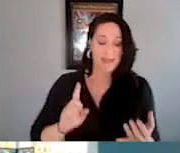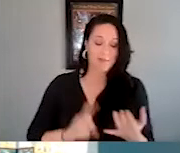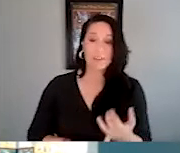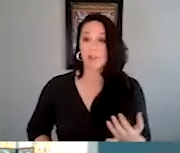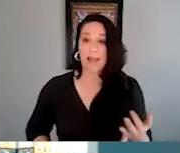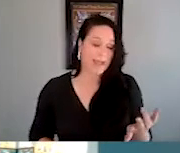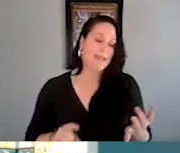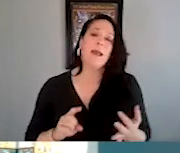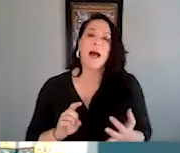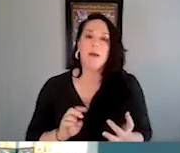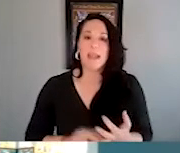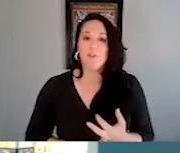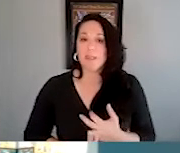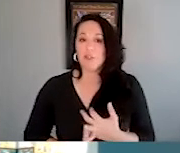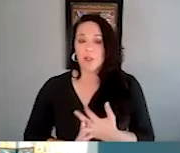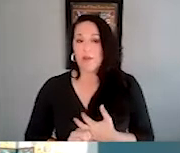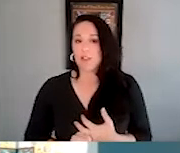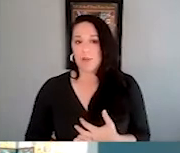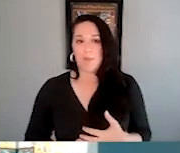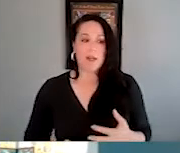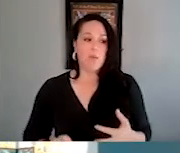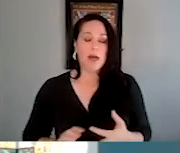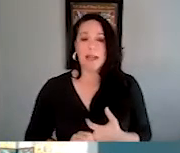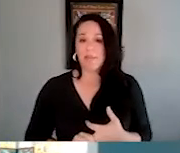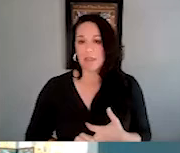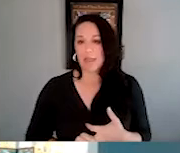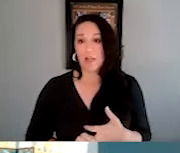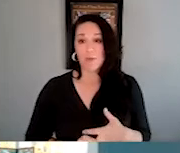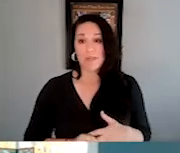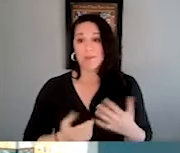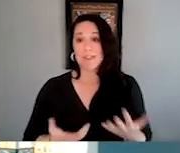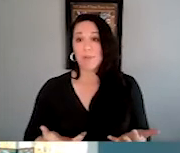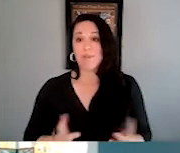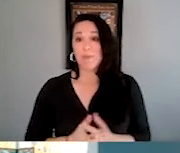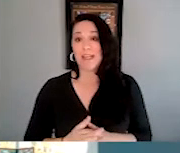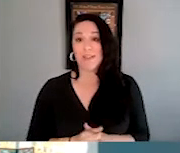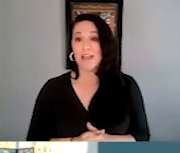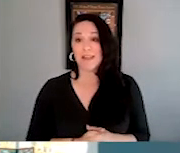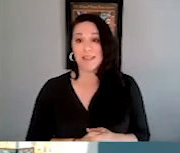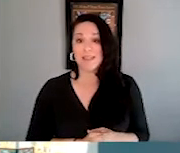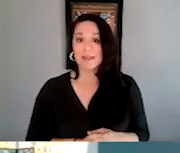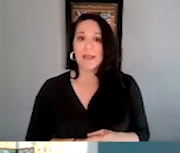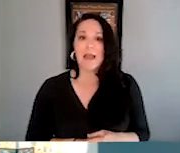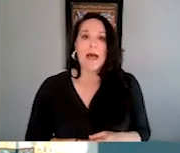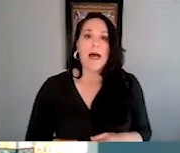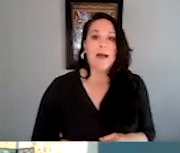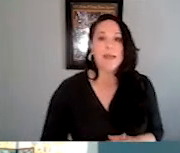actually track every DUI, every major infraction around marijuana, and everything in our community, simply from being on the docket